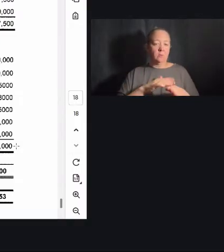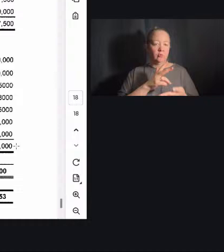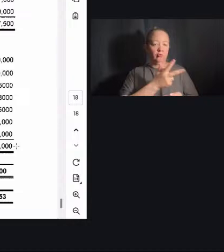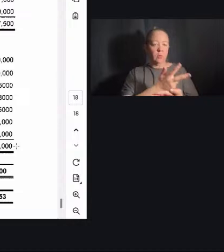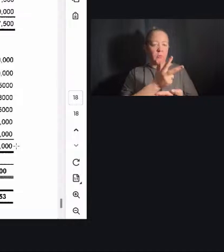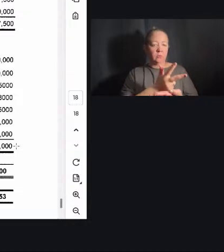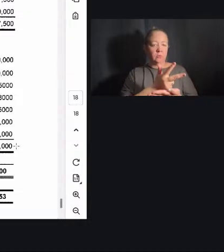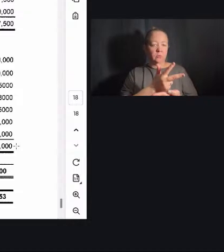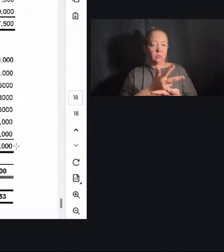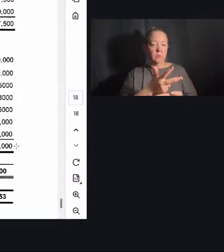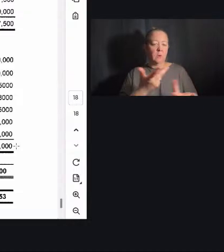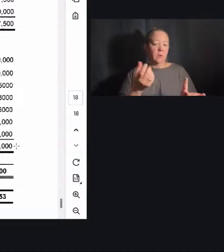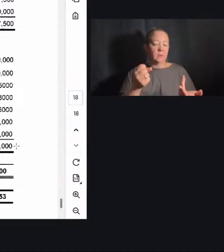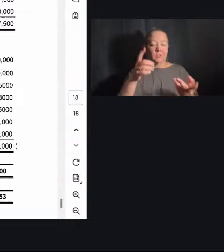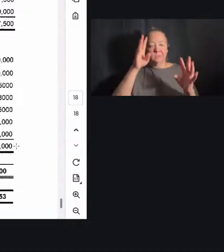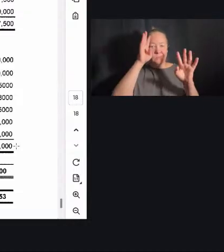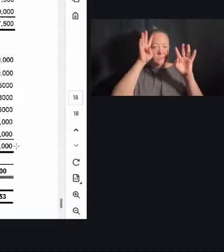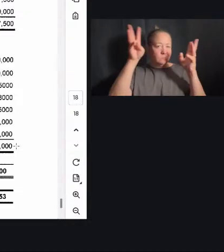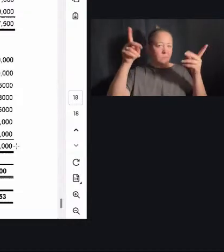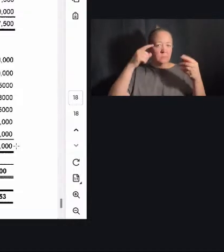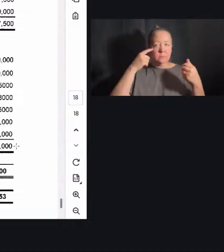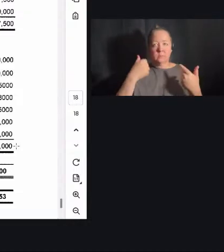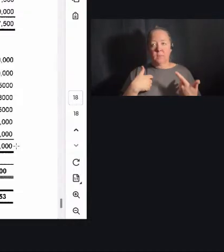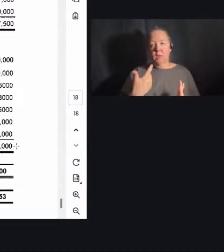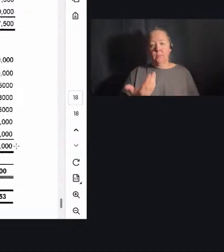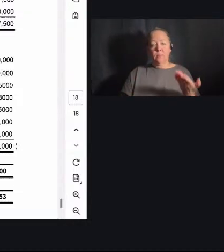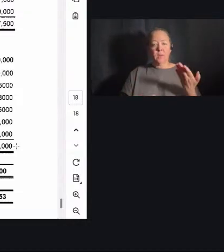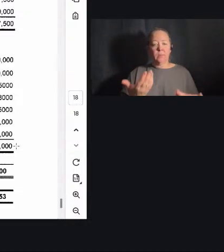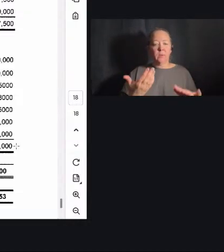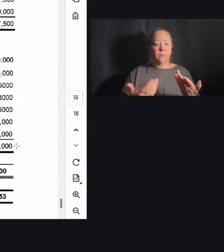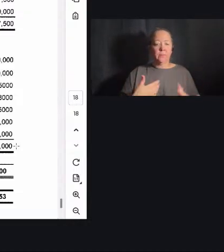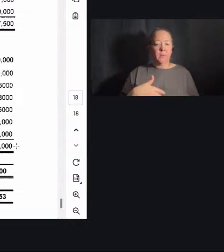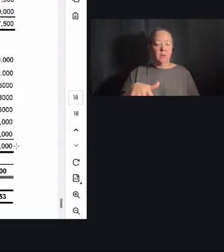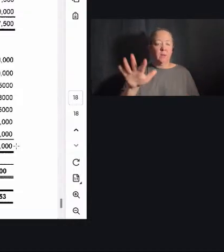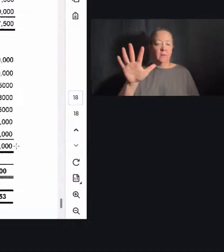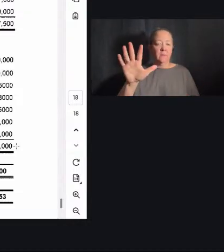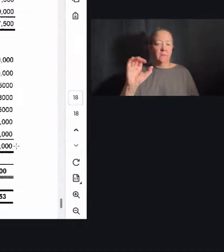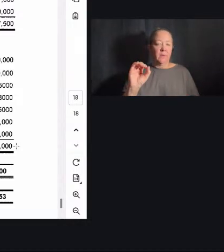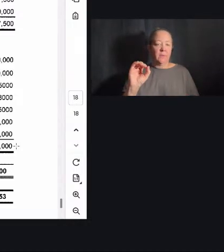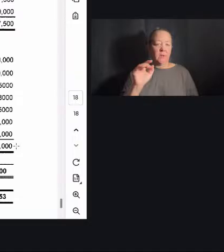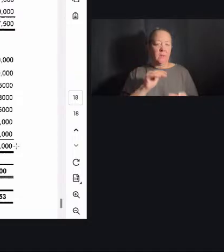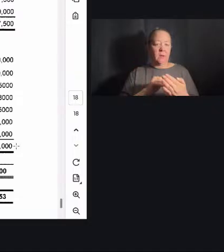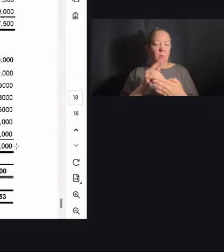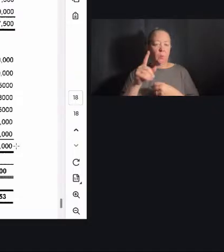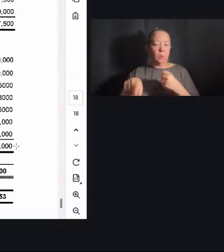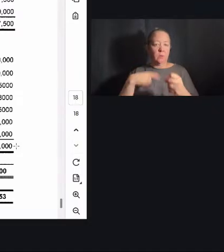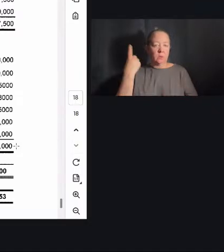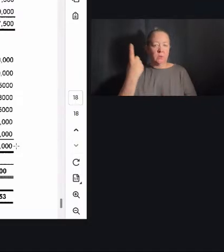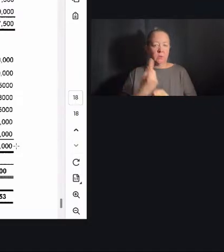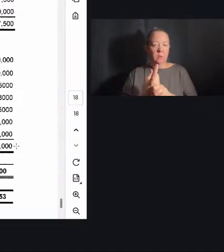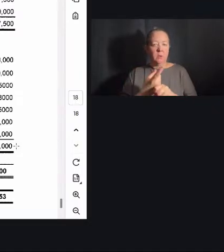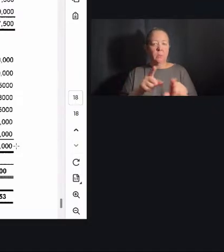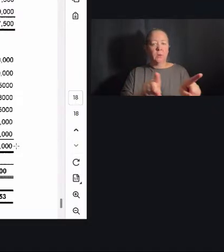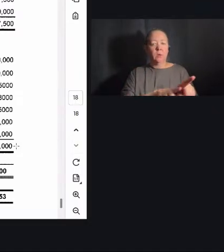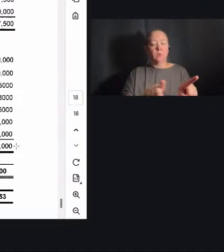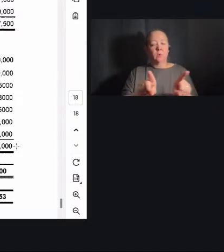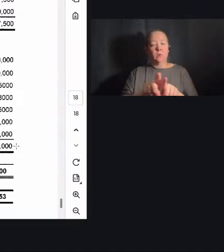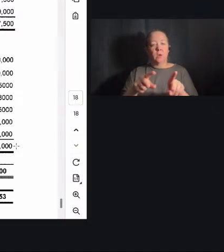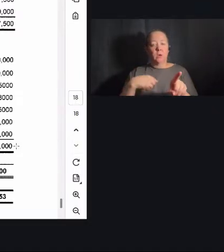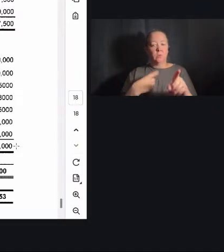off-the-cuff calculation would be $50,000 a year. But I would also suggest, though, looking into